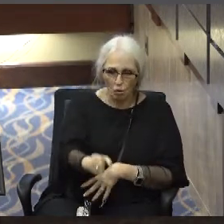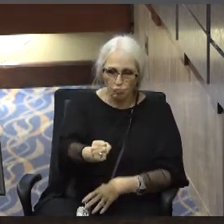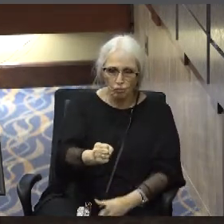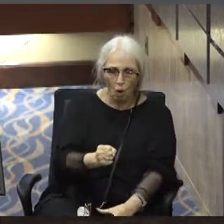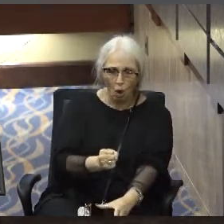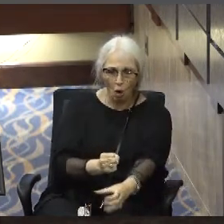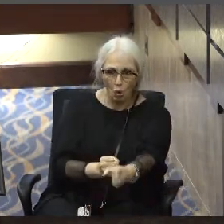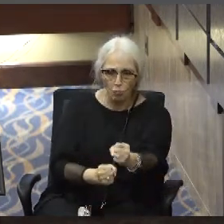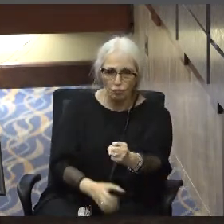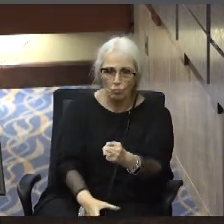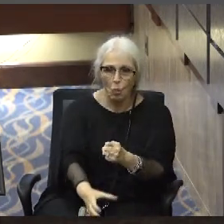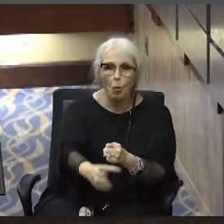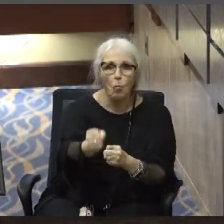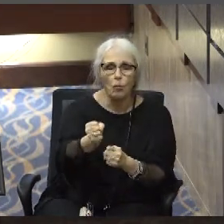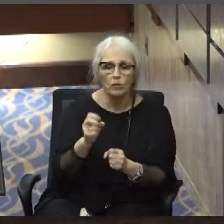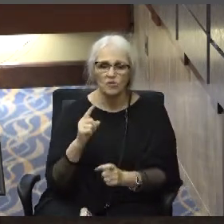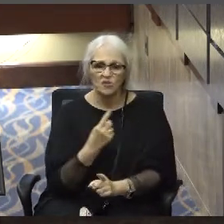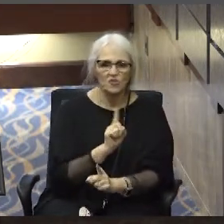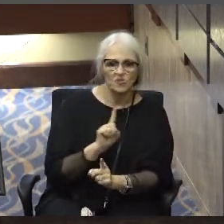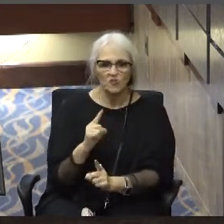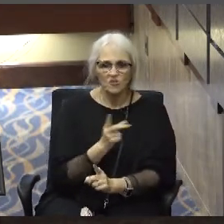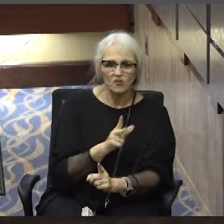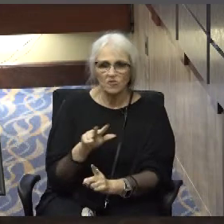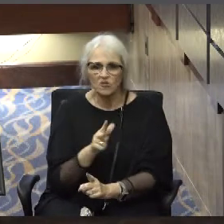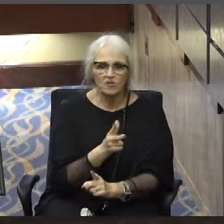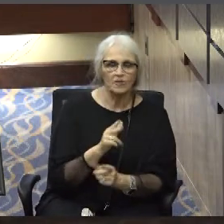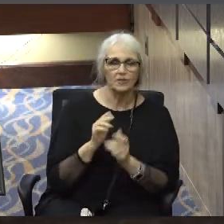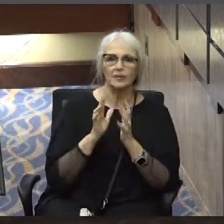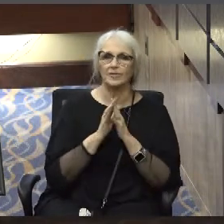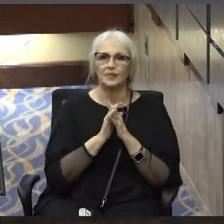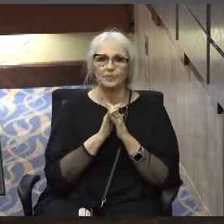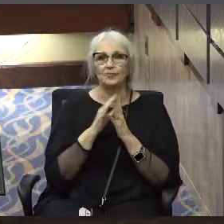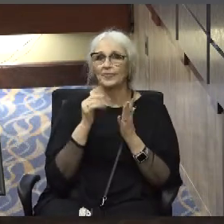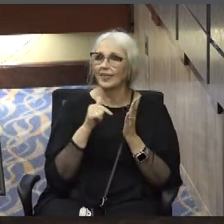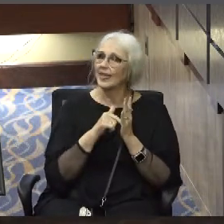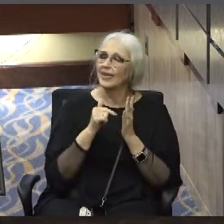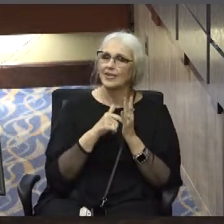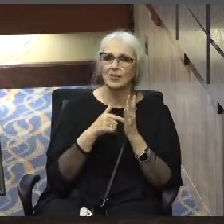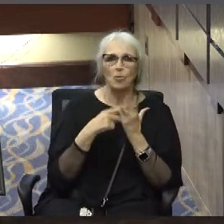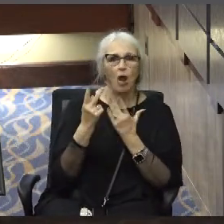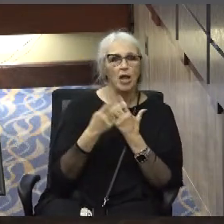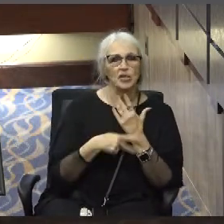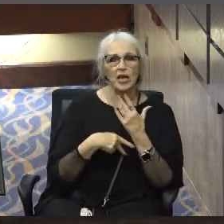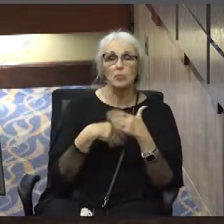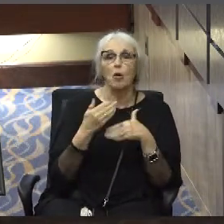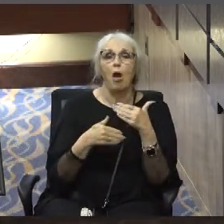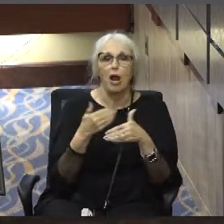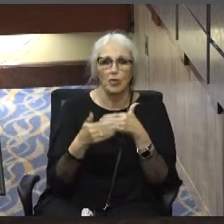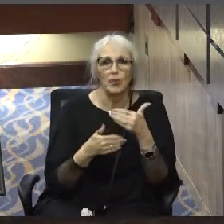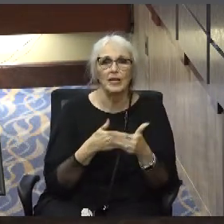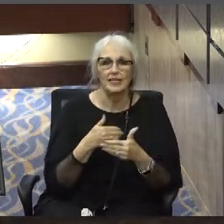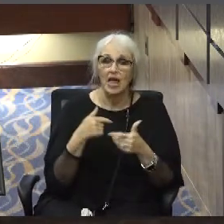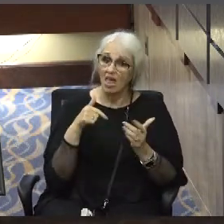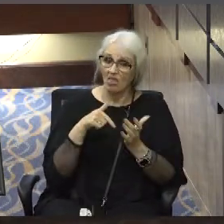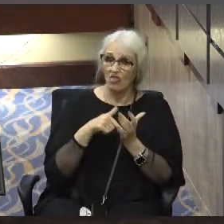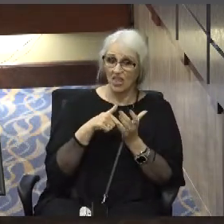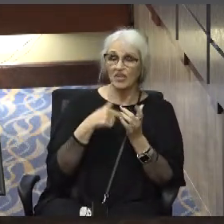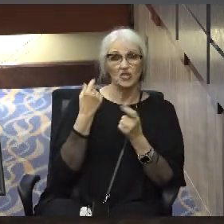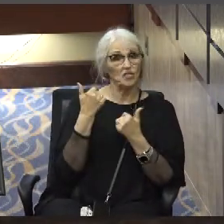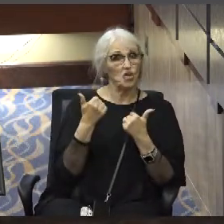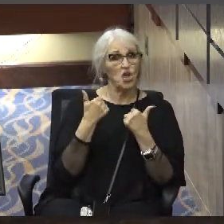from getting to where they want to go. But the conclusion there, this is progress. This is project progress. This is a good thing. And this is